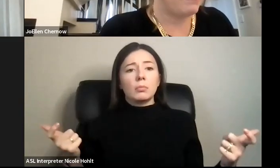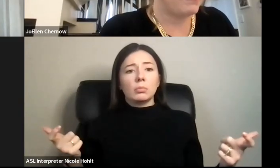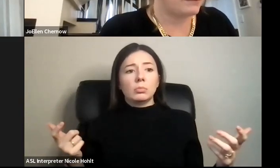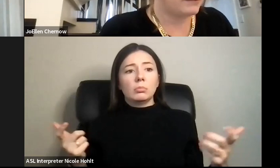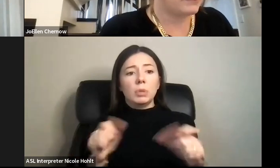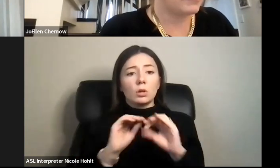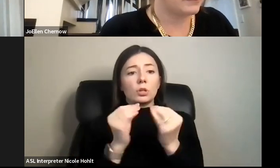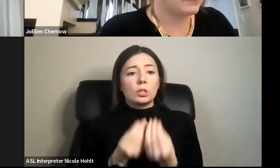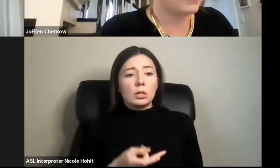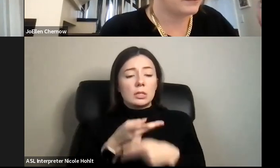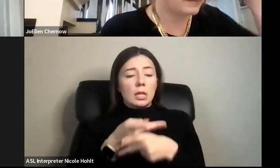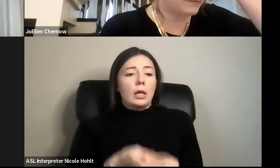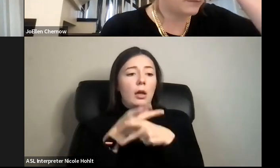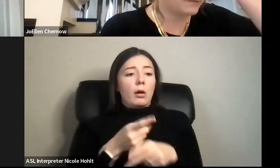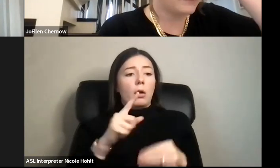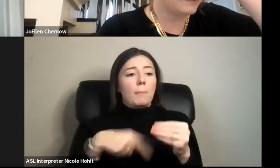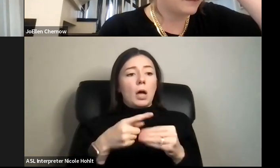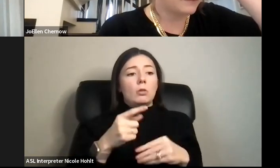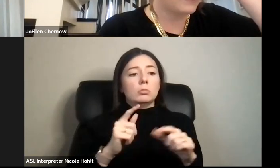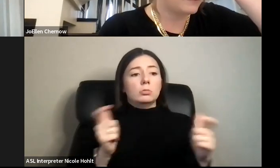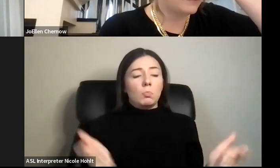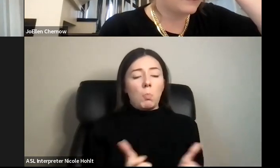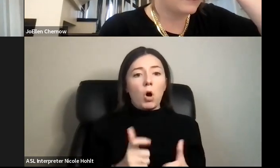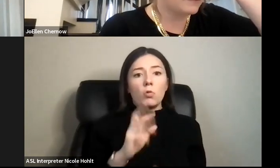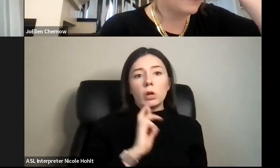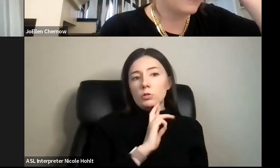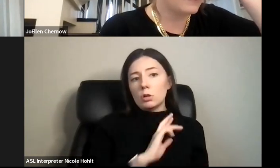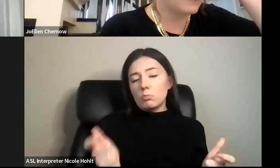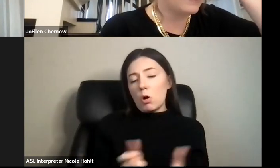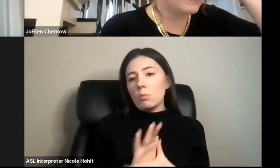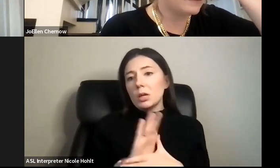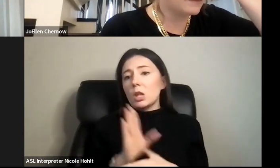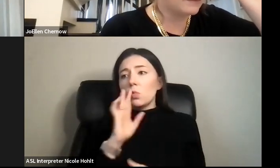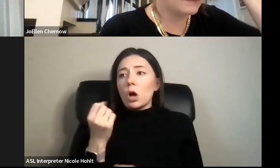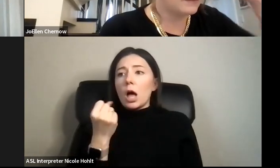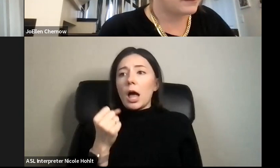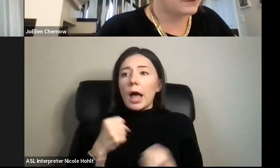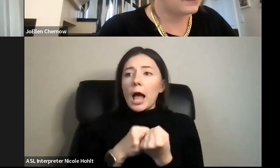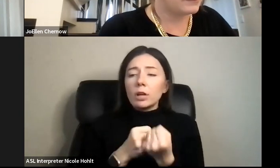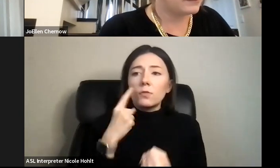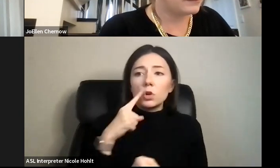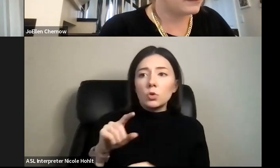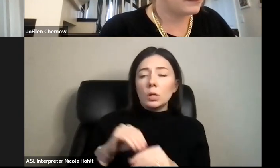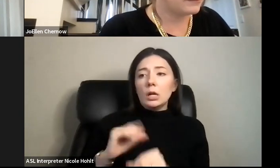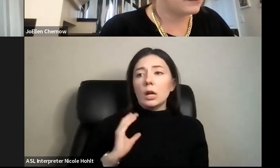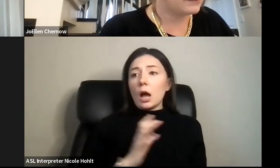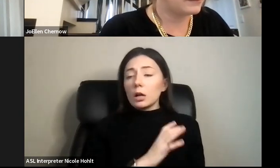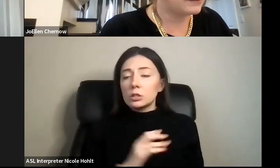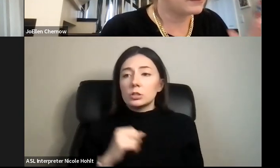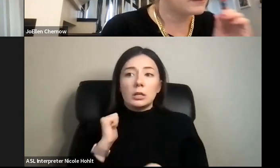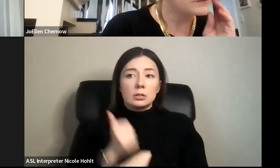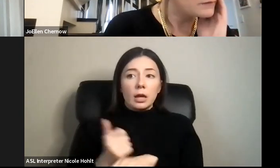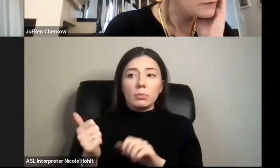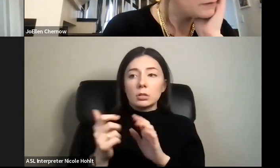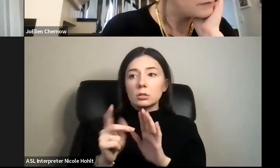you guys, we will advocate for y'all in Congress and policies that will make, make it easier to have